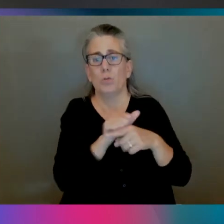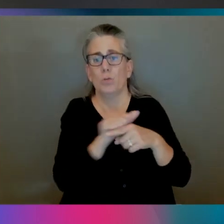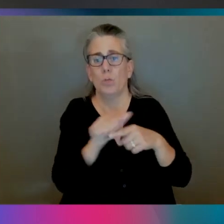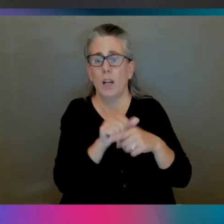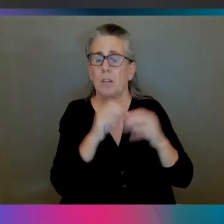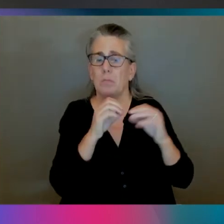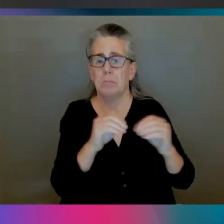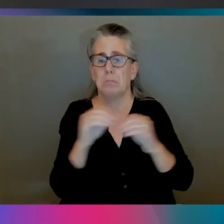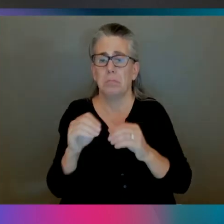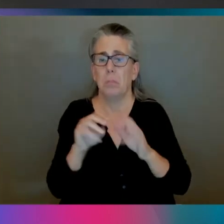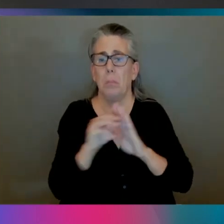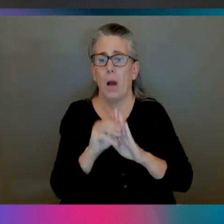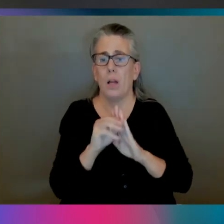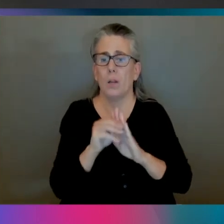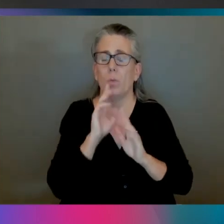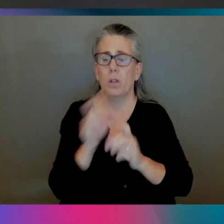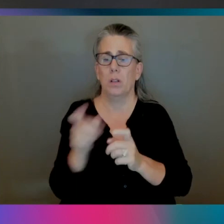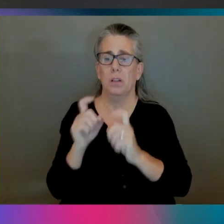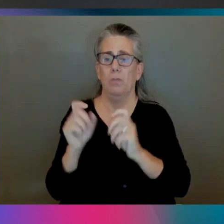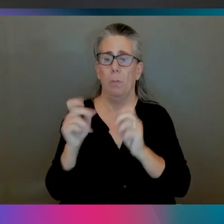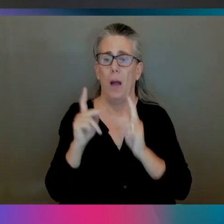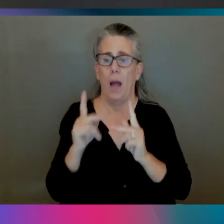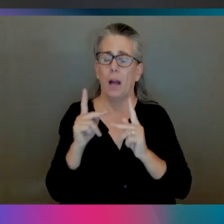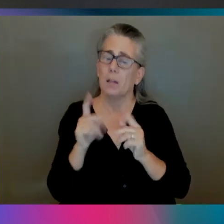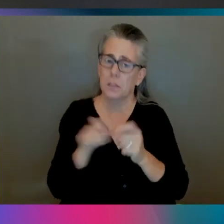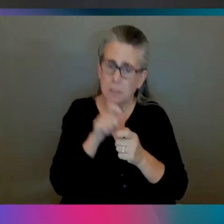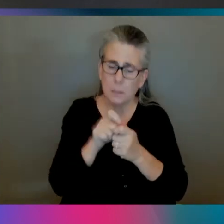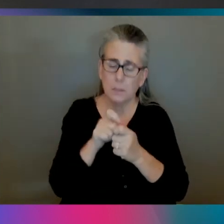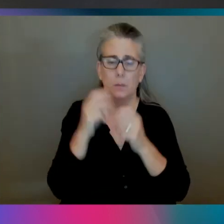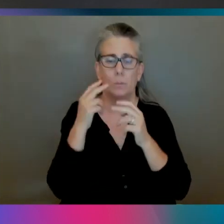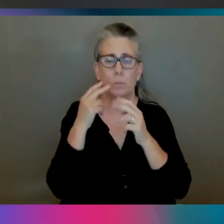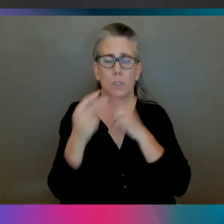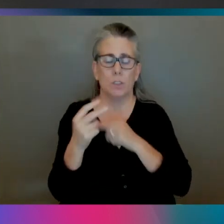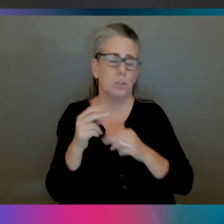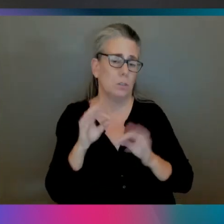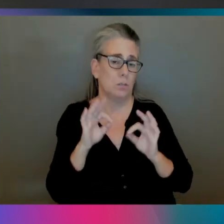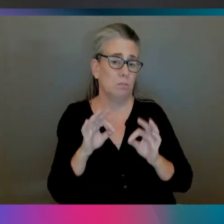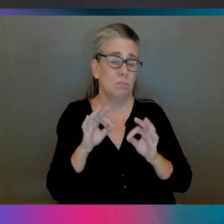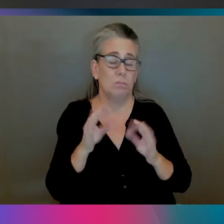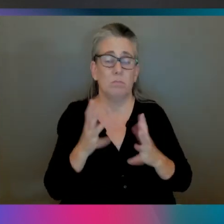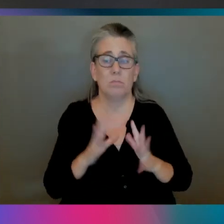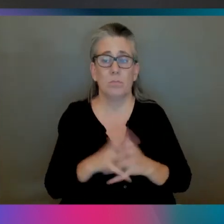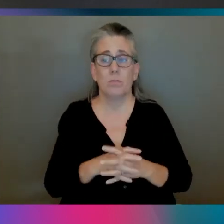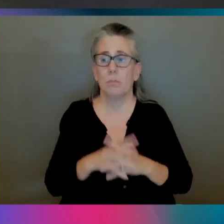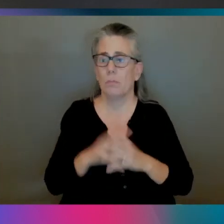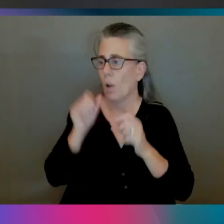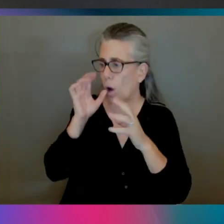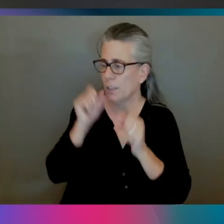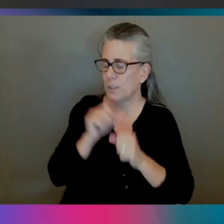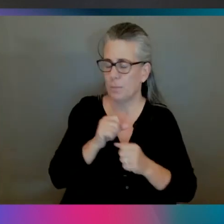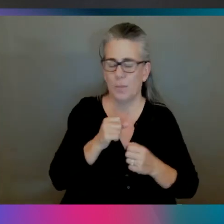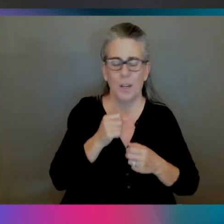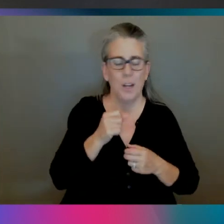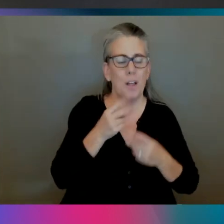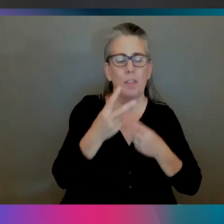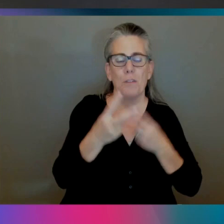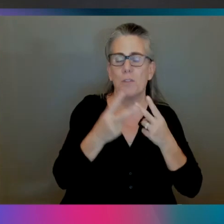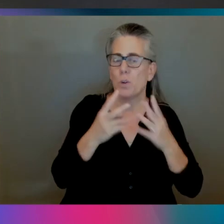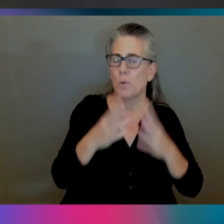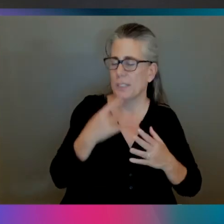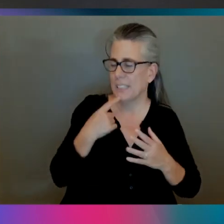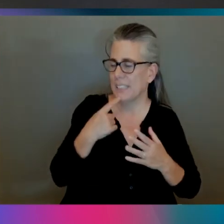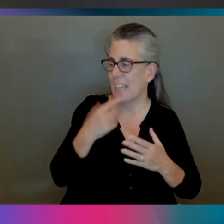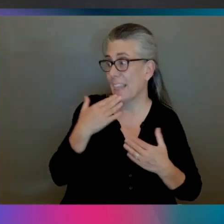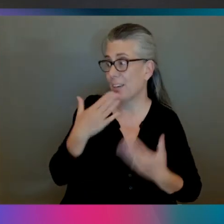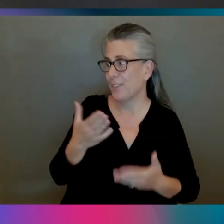predictions. That's awesome. Those recommendations. That's awesome. Yeah. The viewer says thank you. Oh, you're welcome. You're welcome. Yeah,